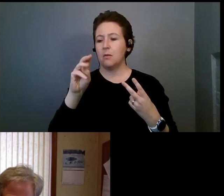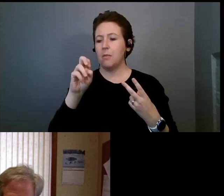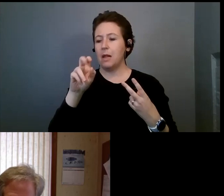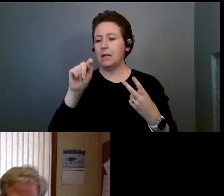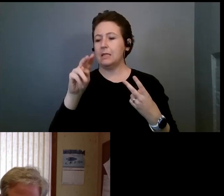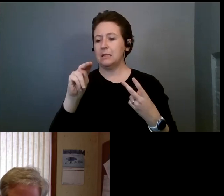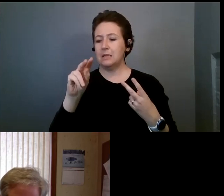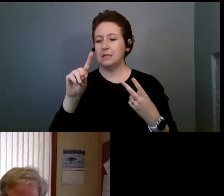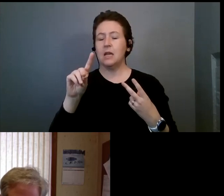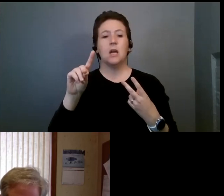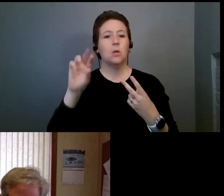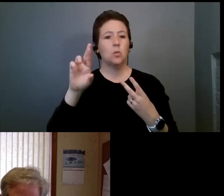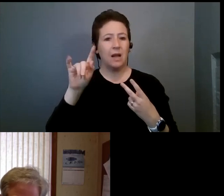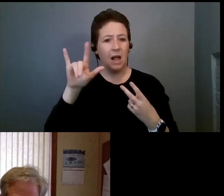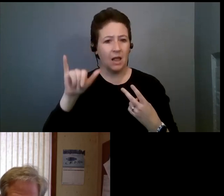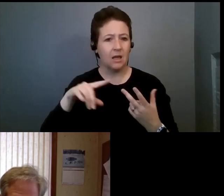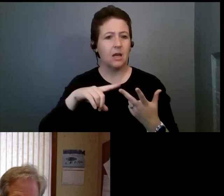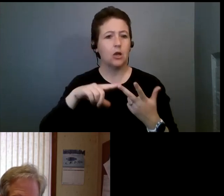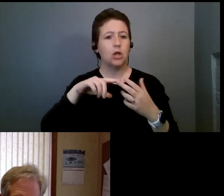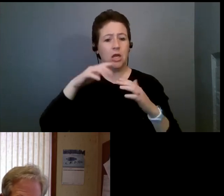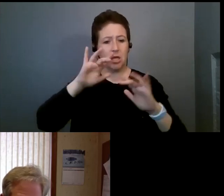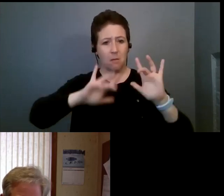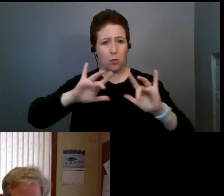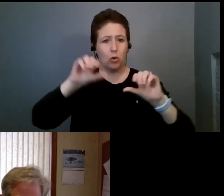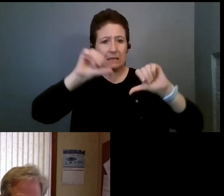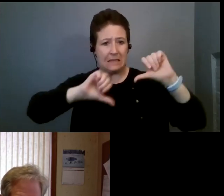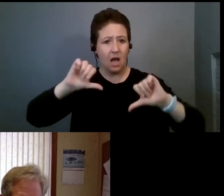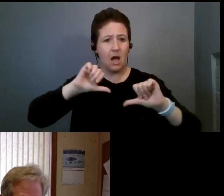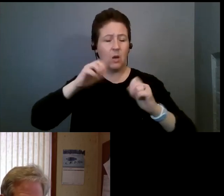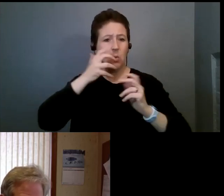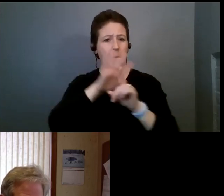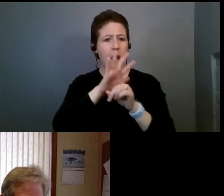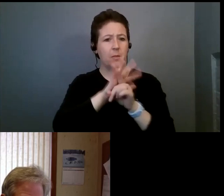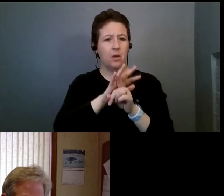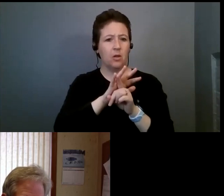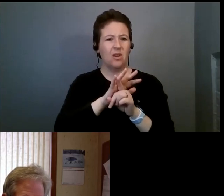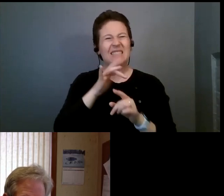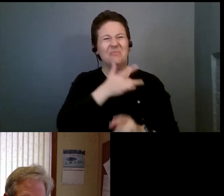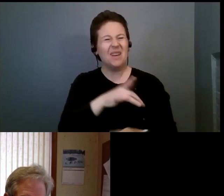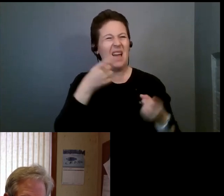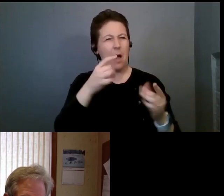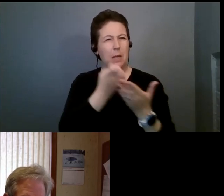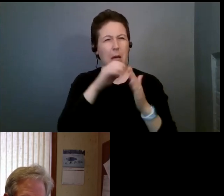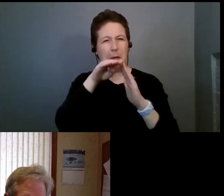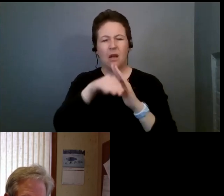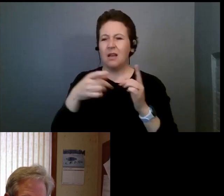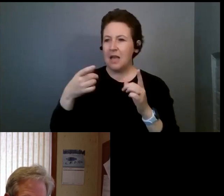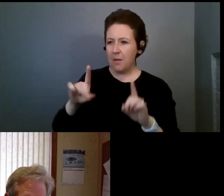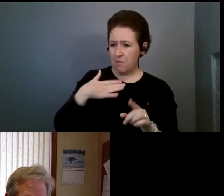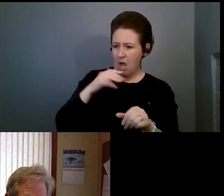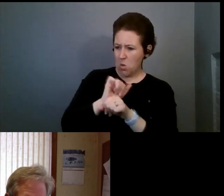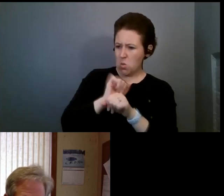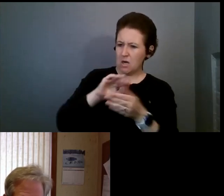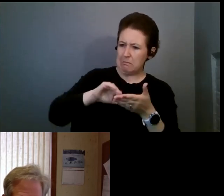science programs. So this is typical, again, during a recession where people say, I might have been laid off at this, but this